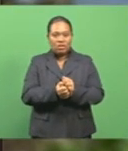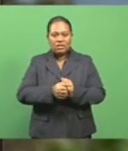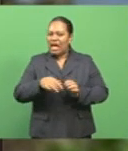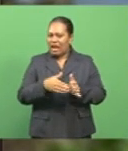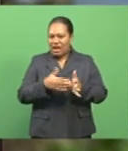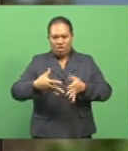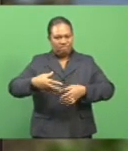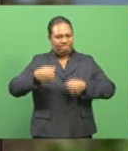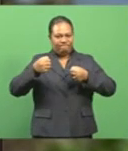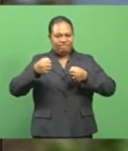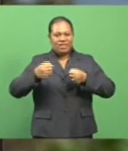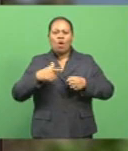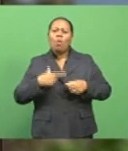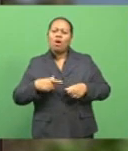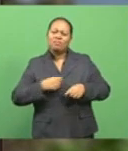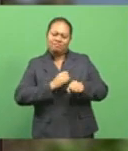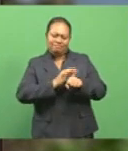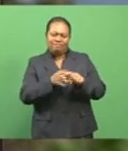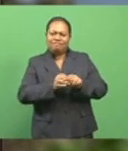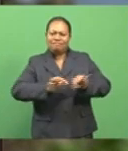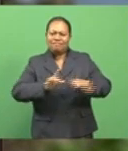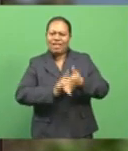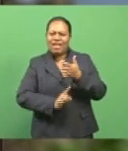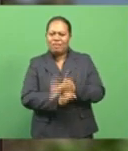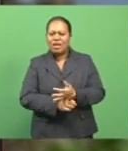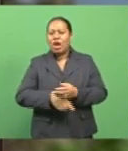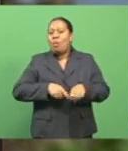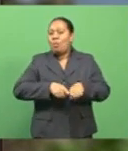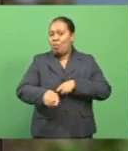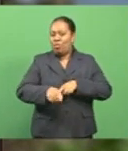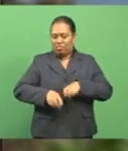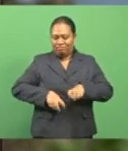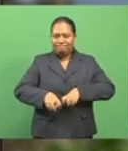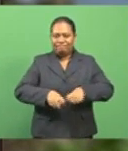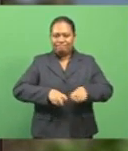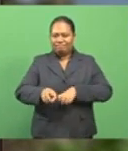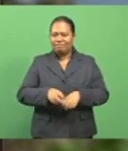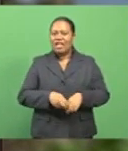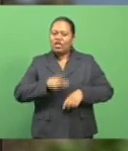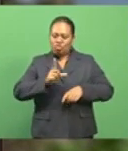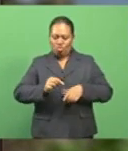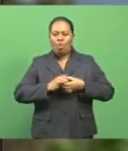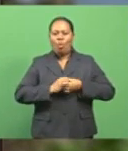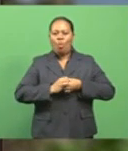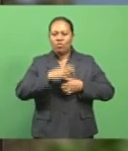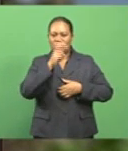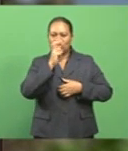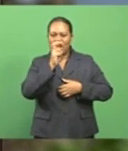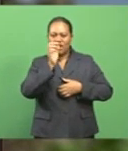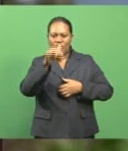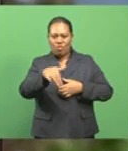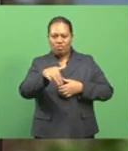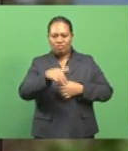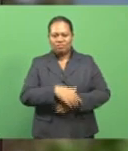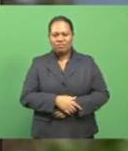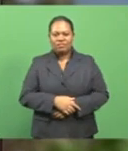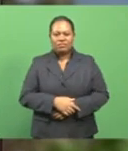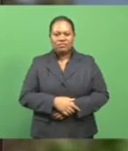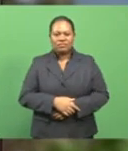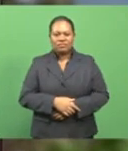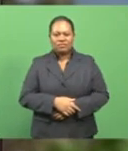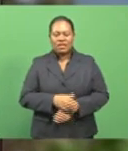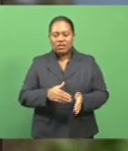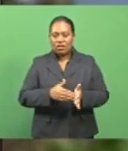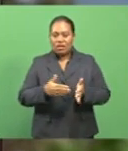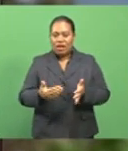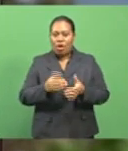during this coronavirus pandemic, most athletes have been left with no choice but to train in the confinements of their compound. Conducting